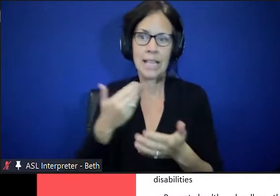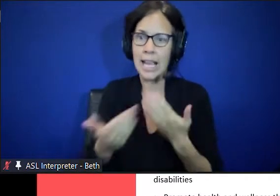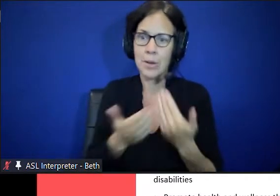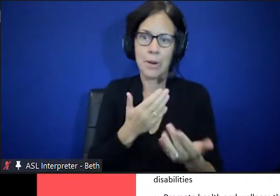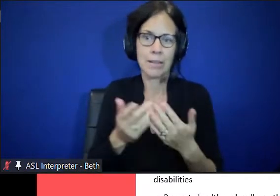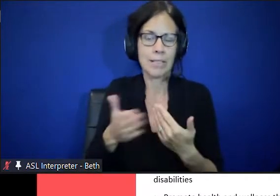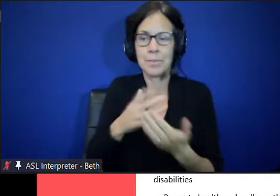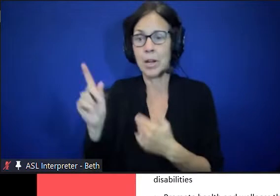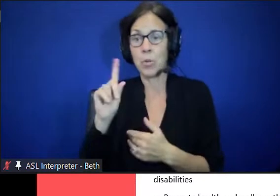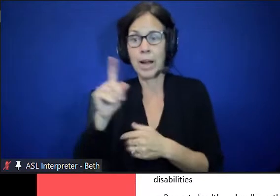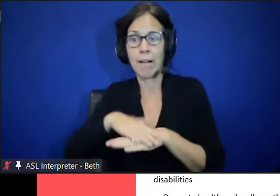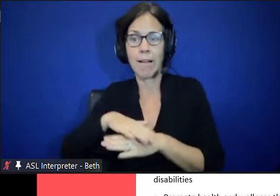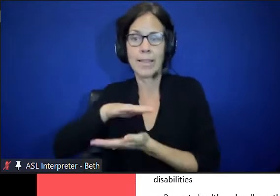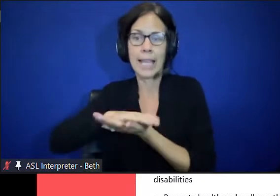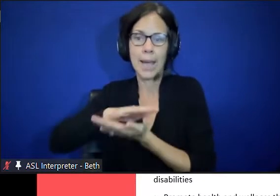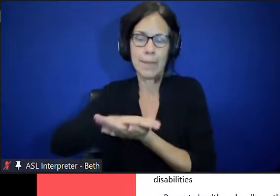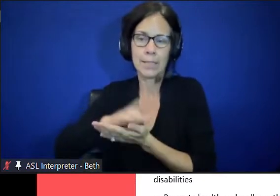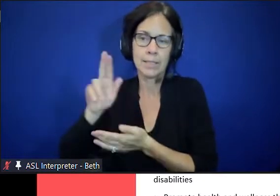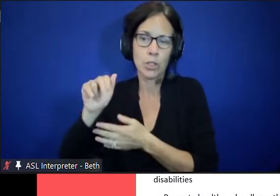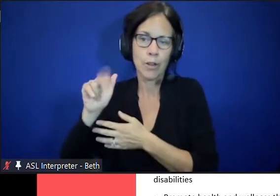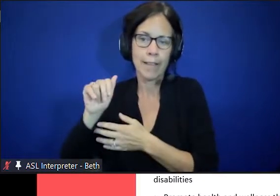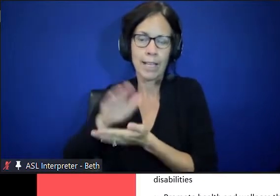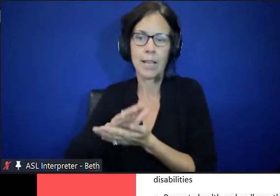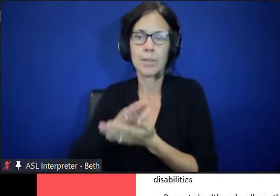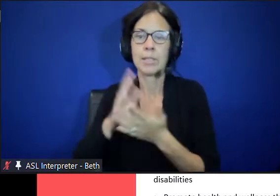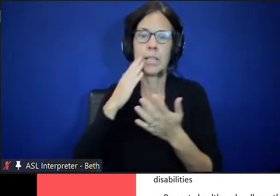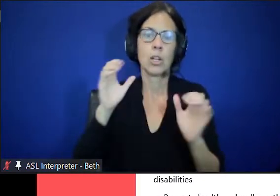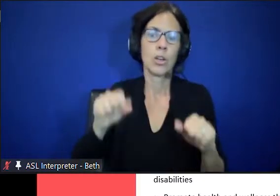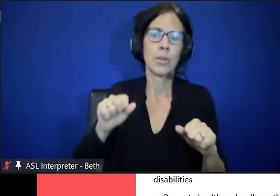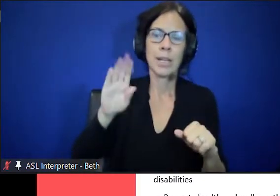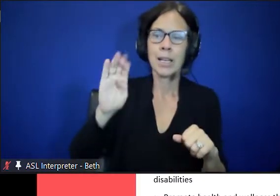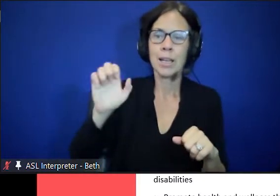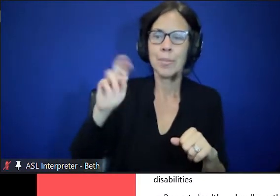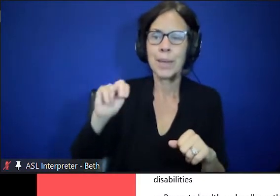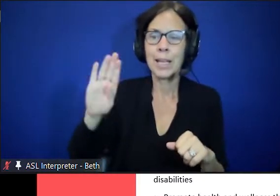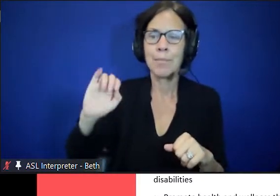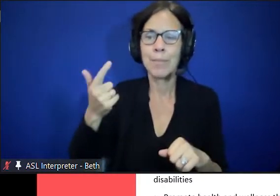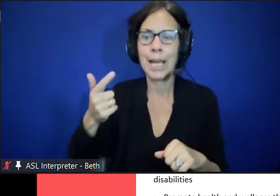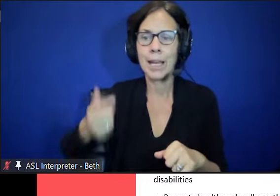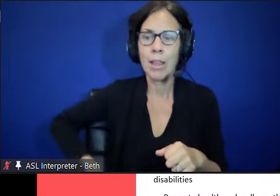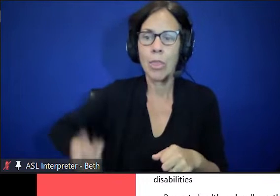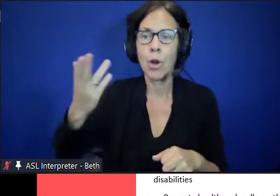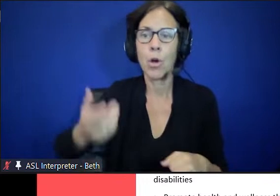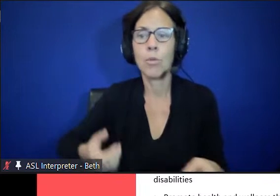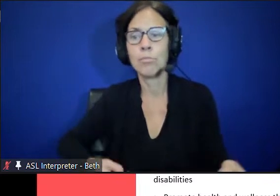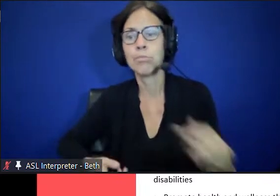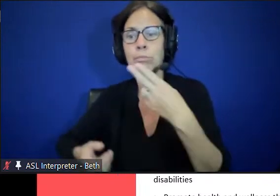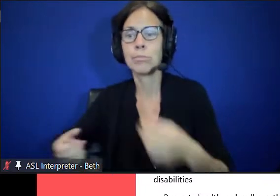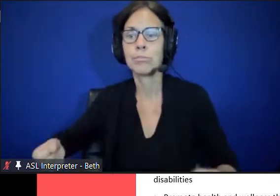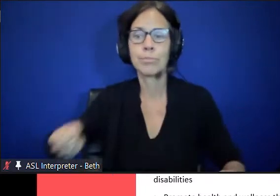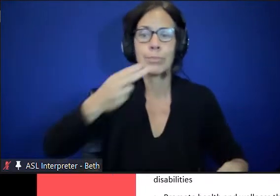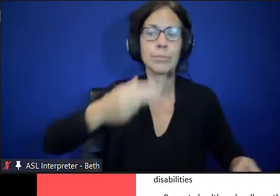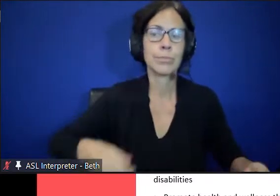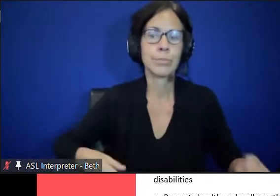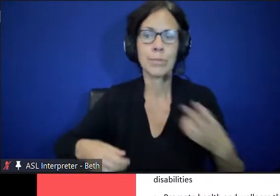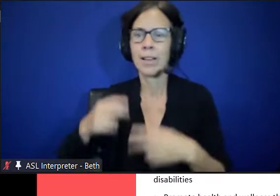campus. Even just by playing like beanbag toss in the backyard, that's like getting up for at least